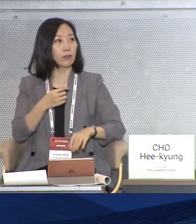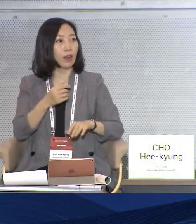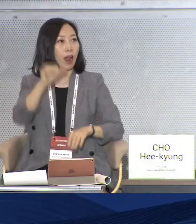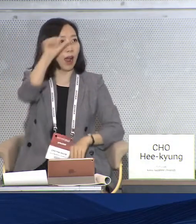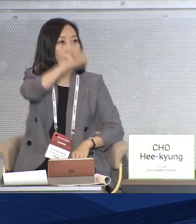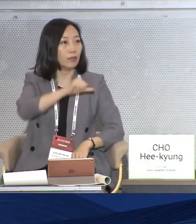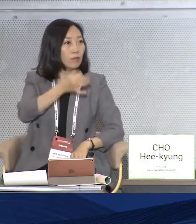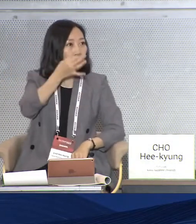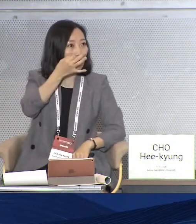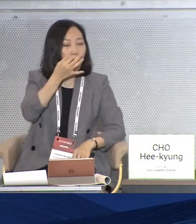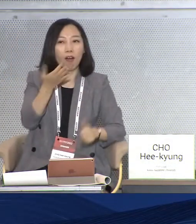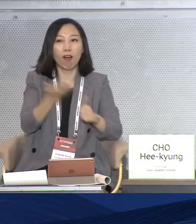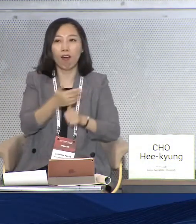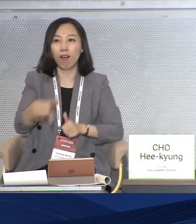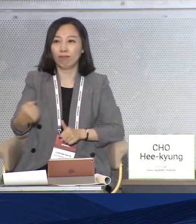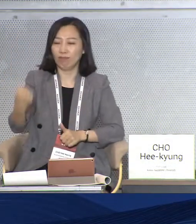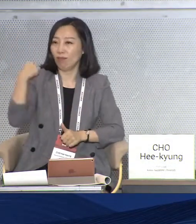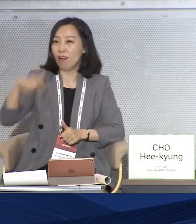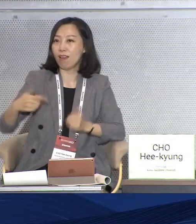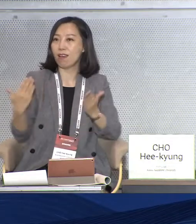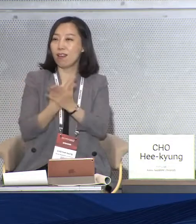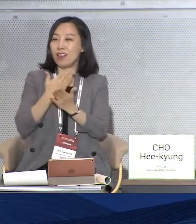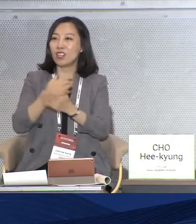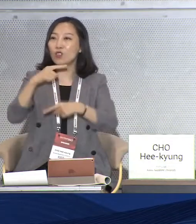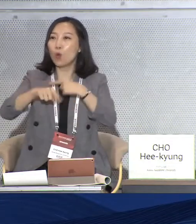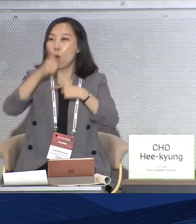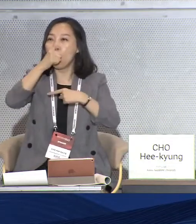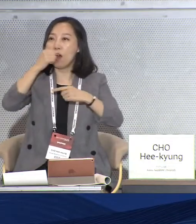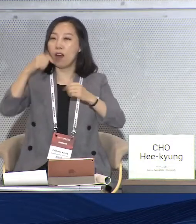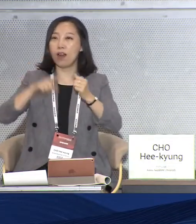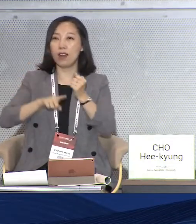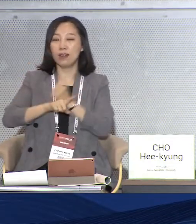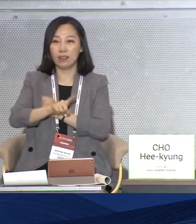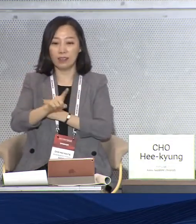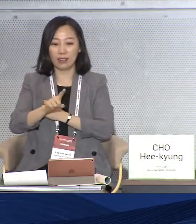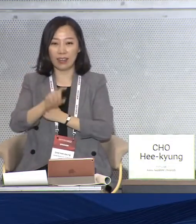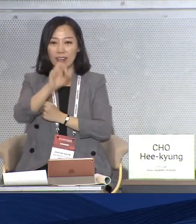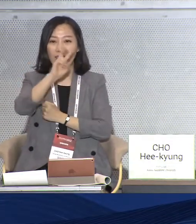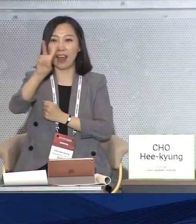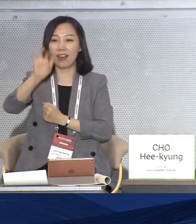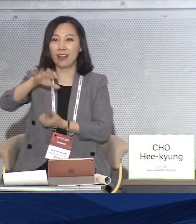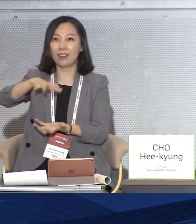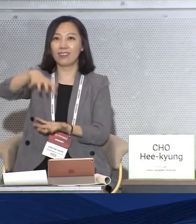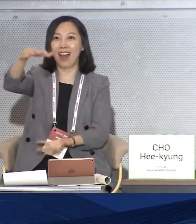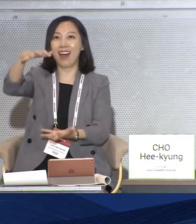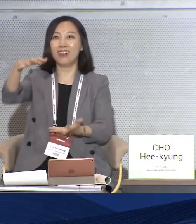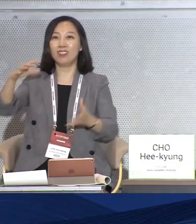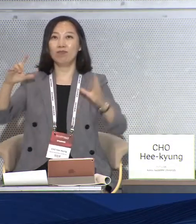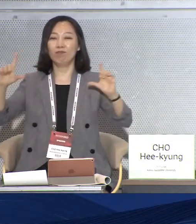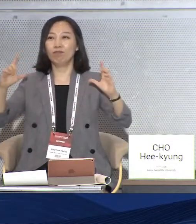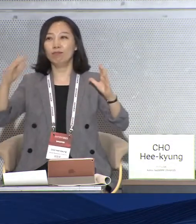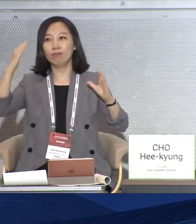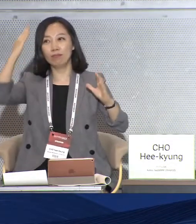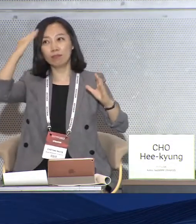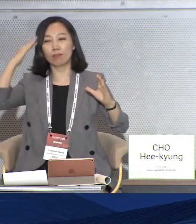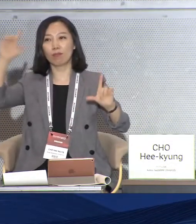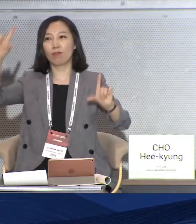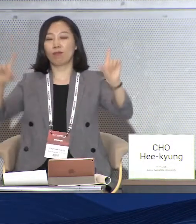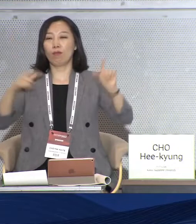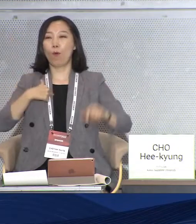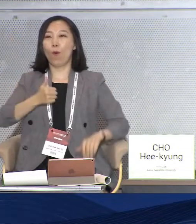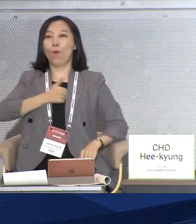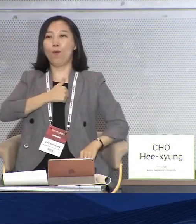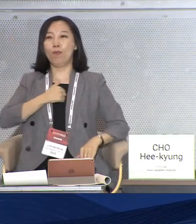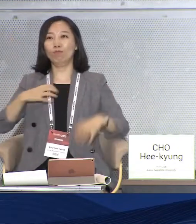sign language interpreter, and again, as you have heard, we have published a user guideline, and that